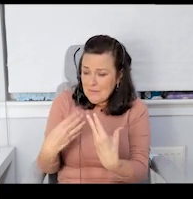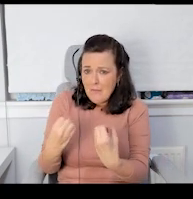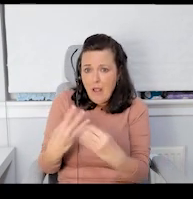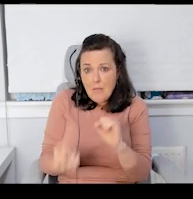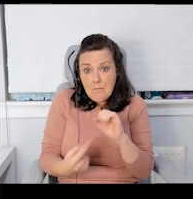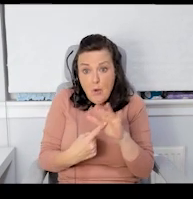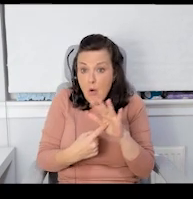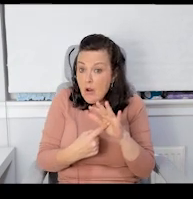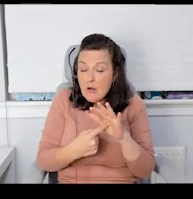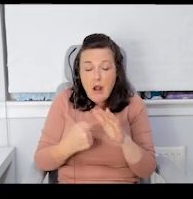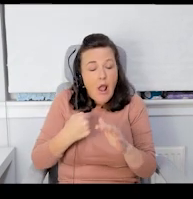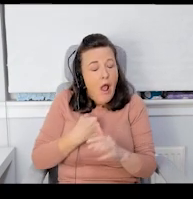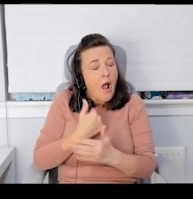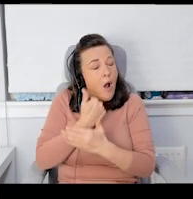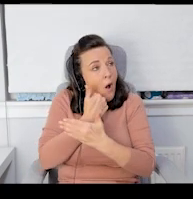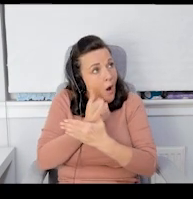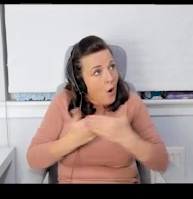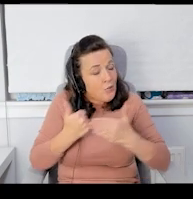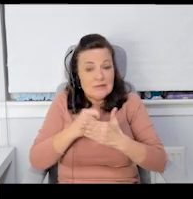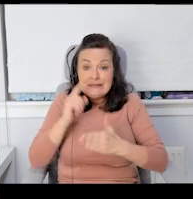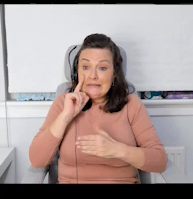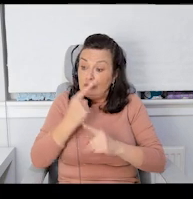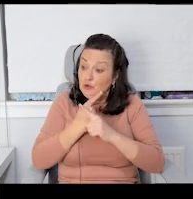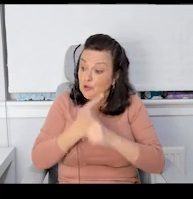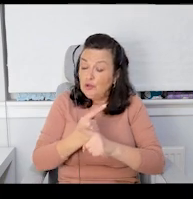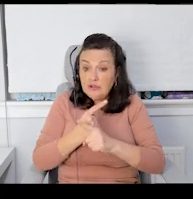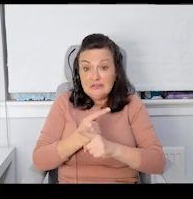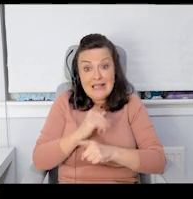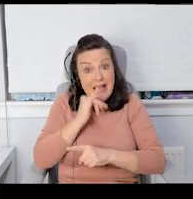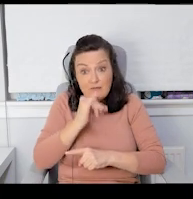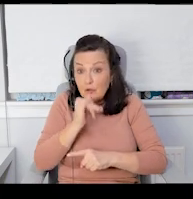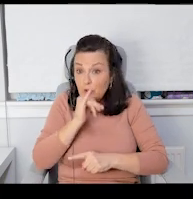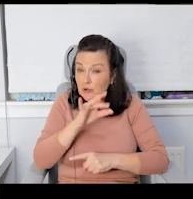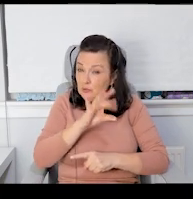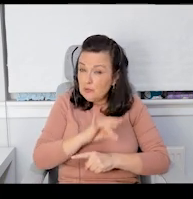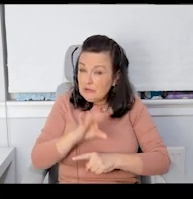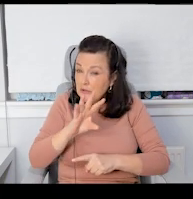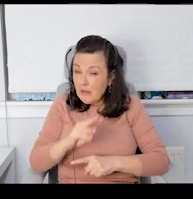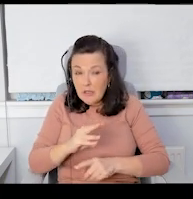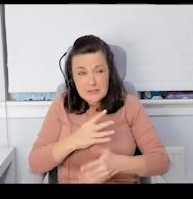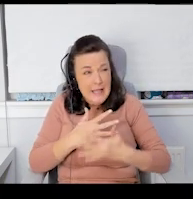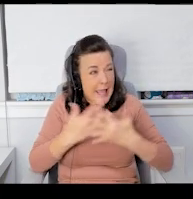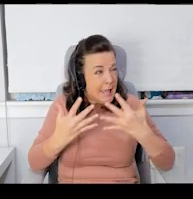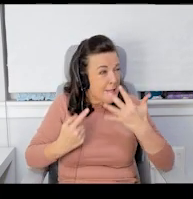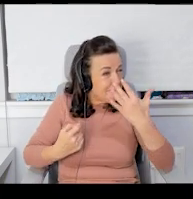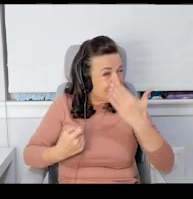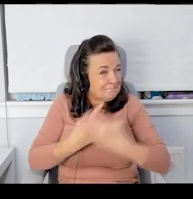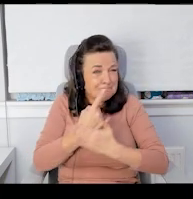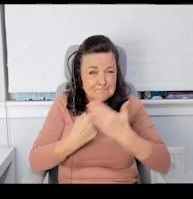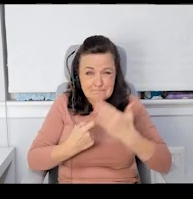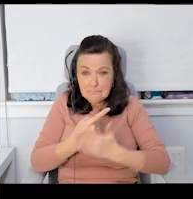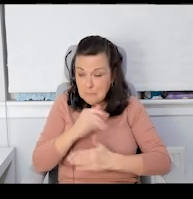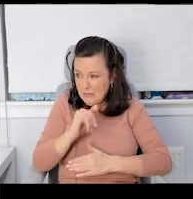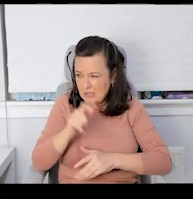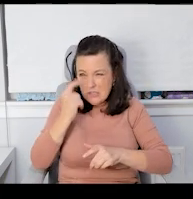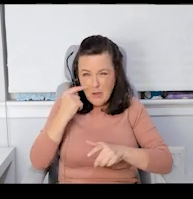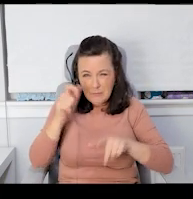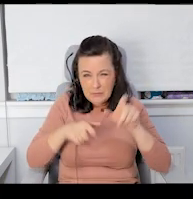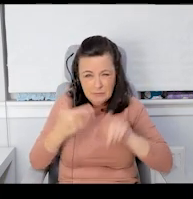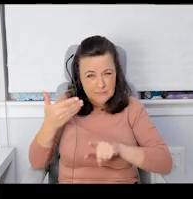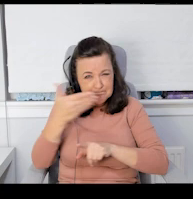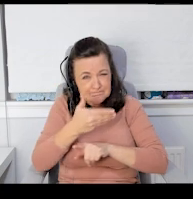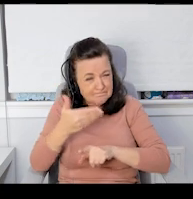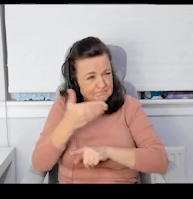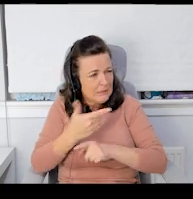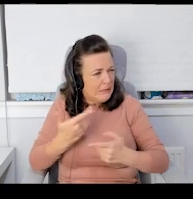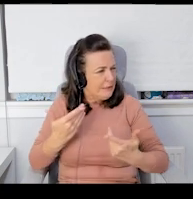tutors every Tuesday, Thursday. I go along, just say hi, see how they're doing, and we work together on anything that's cropped up, if it's attendance issues